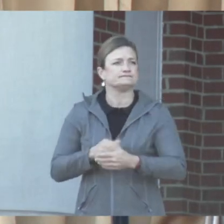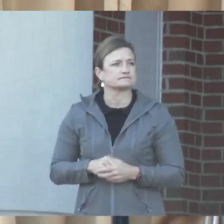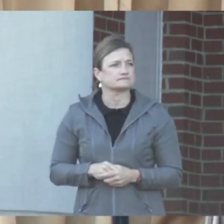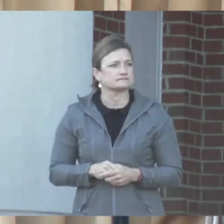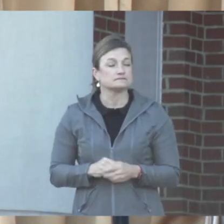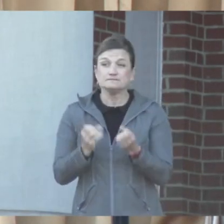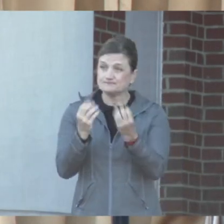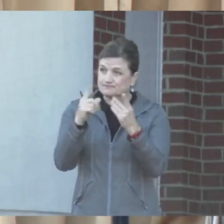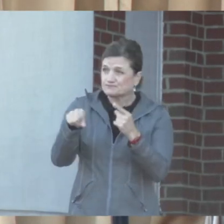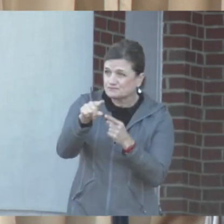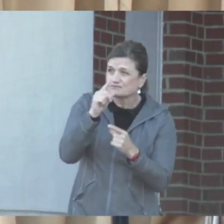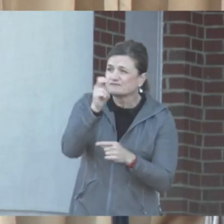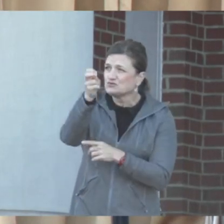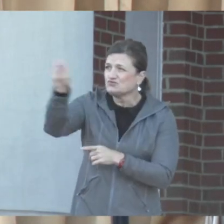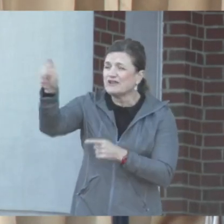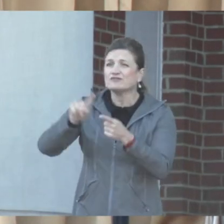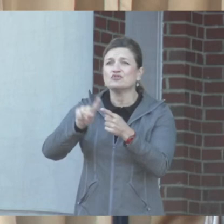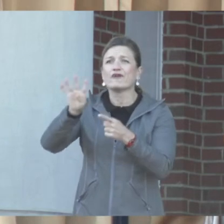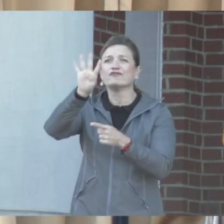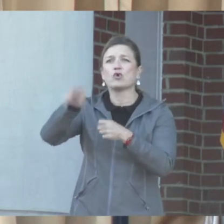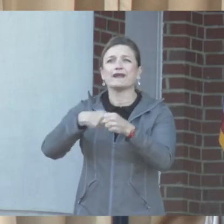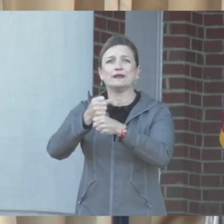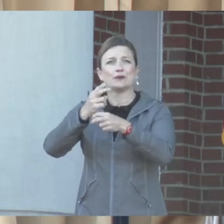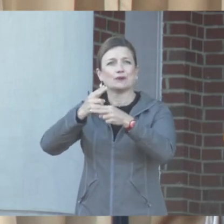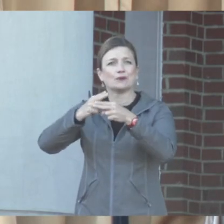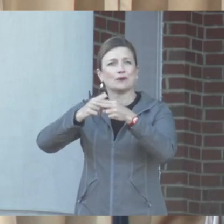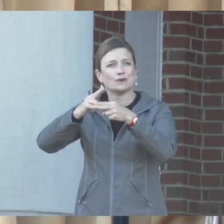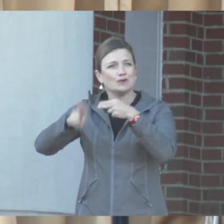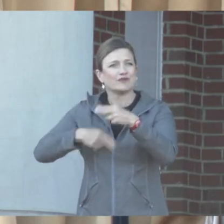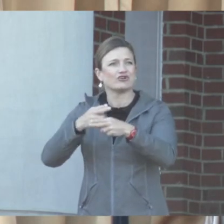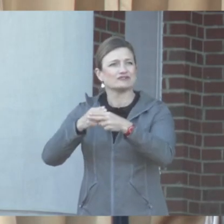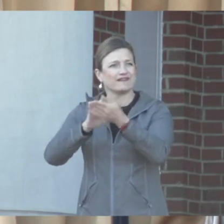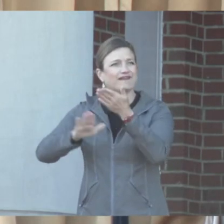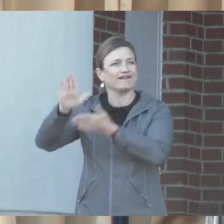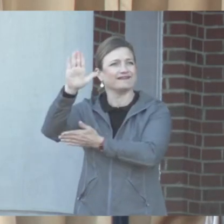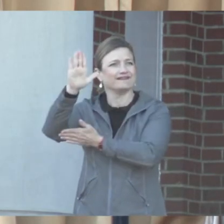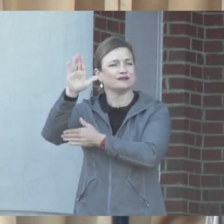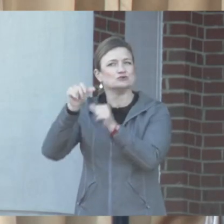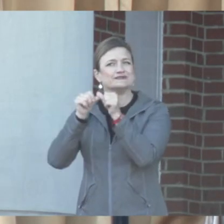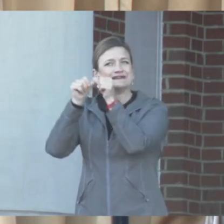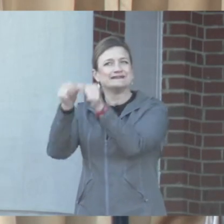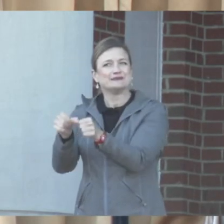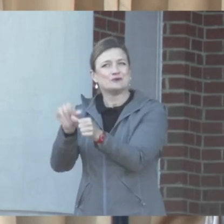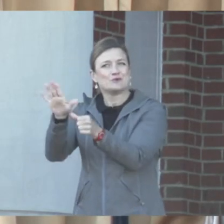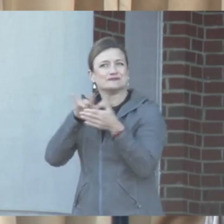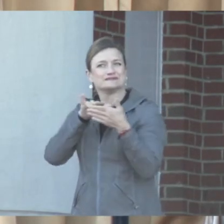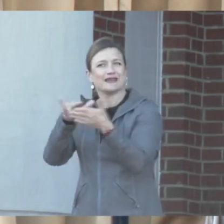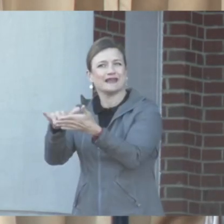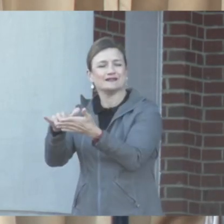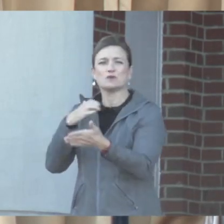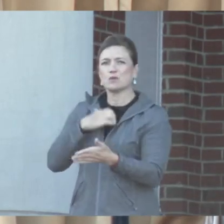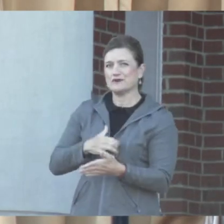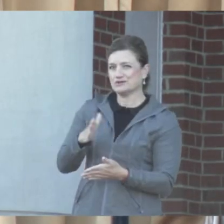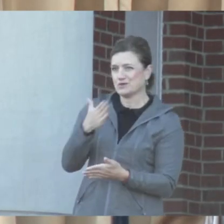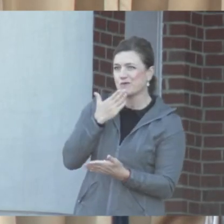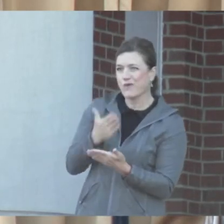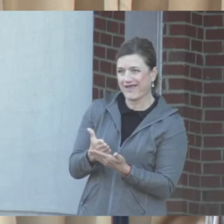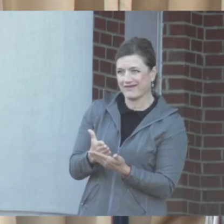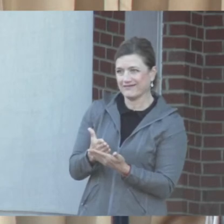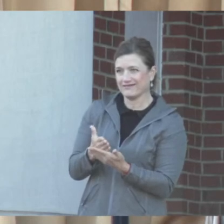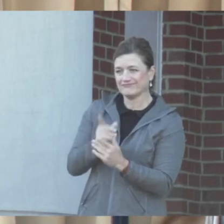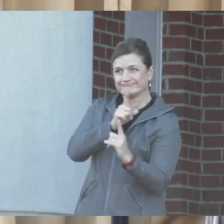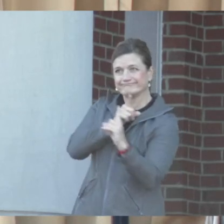transferring to a four-year college or university to continue your studies. We wish you well as you pursue your bachelor's